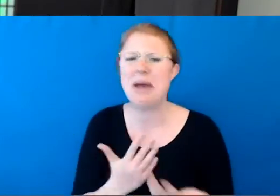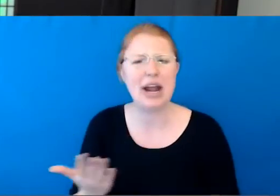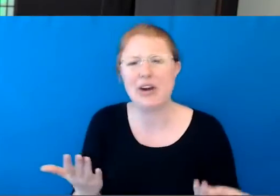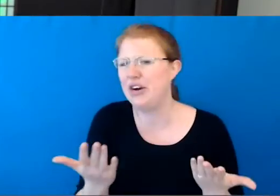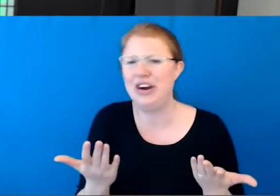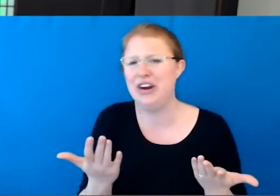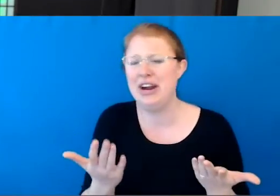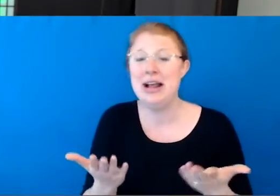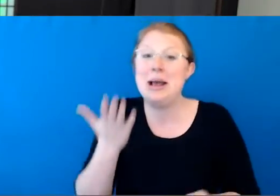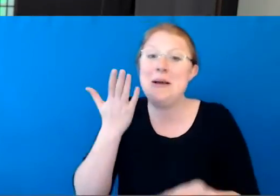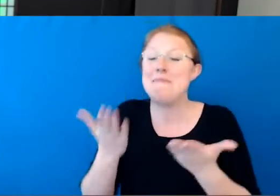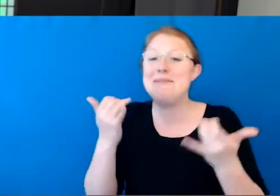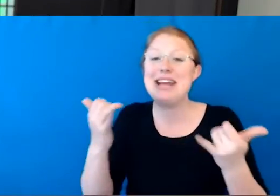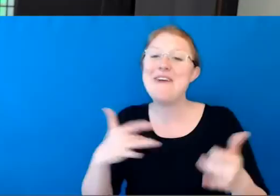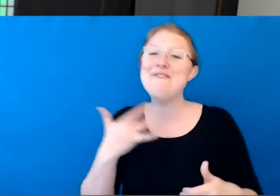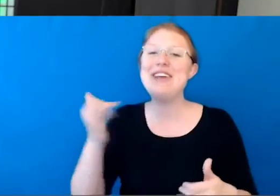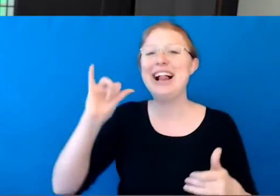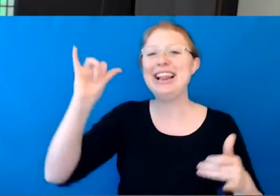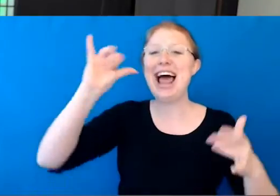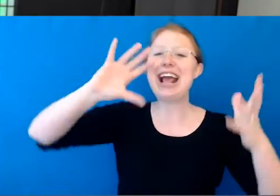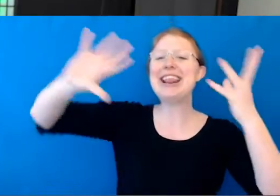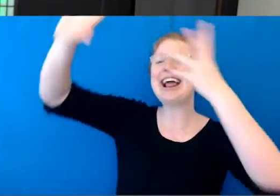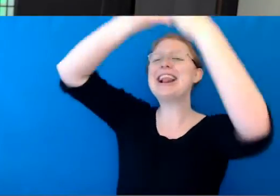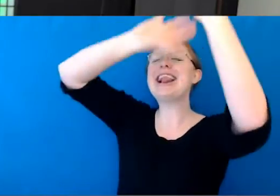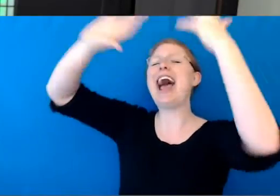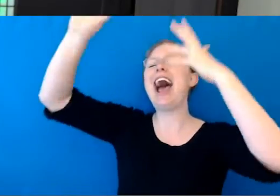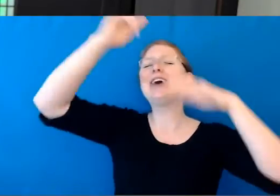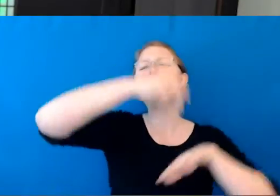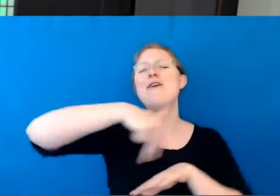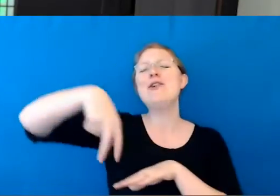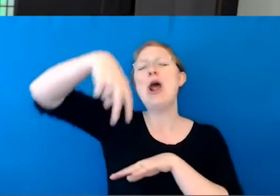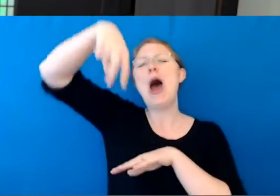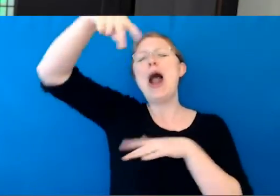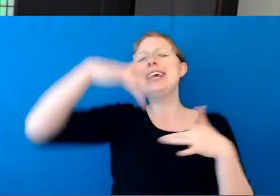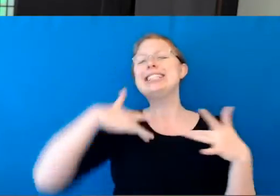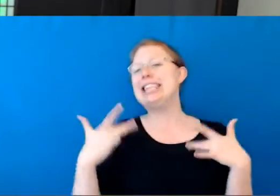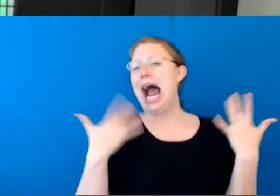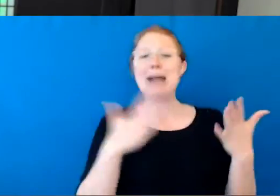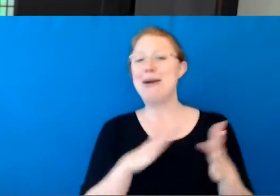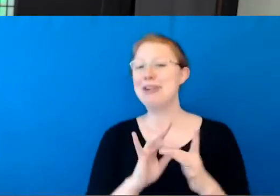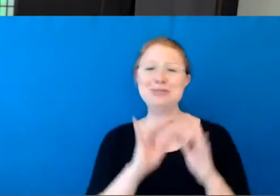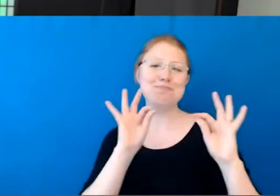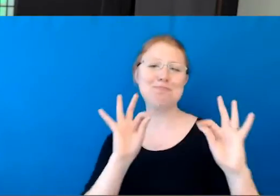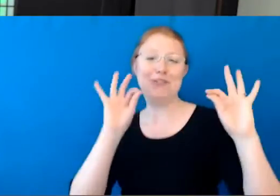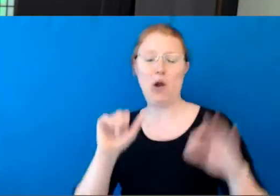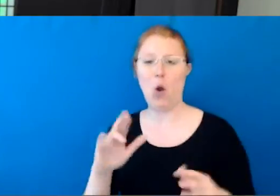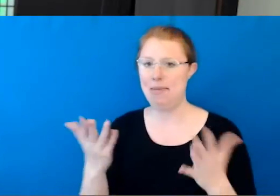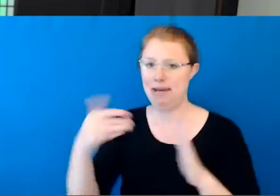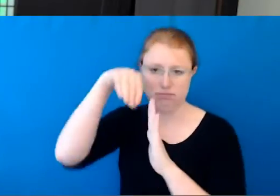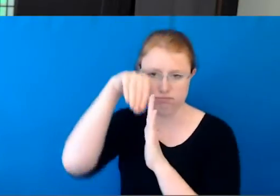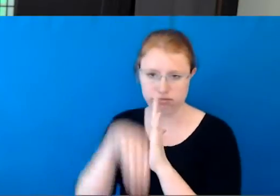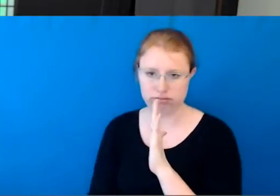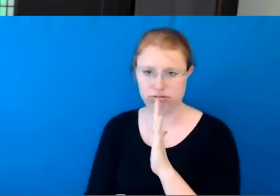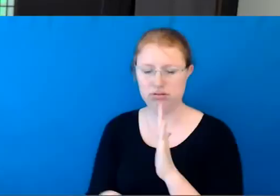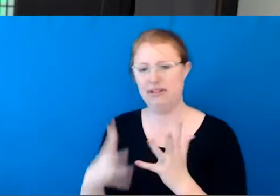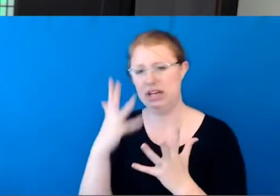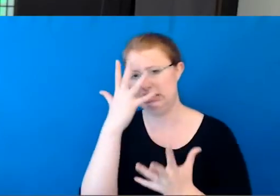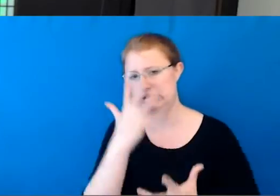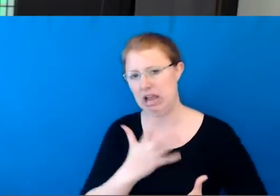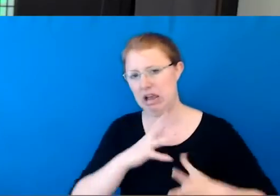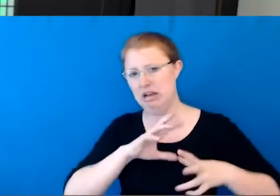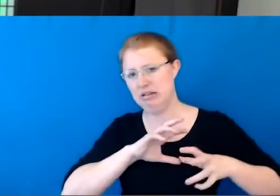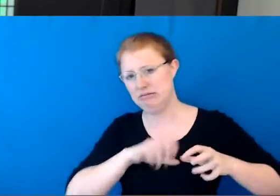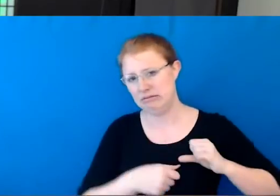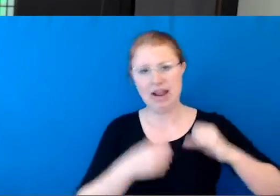floating in the clouds in love and be so excited about your relationship, or you could really be down in the pits of despair. I don't know.